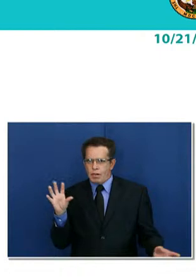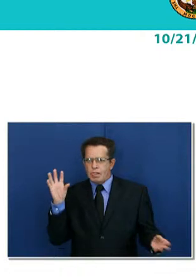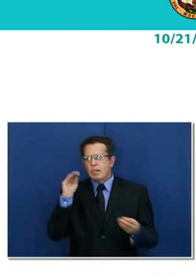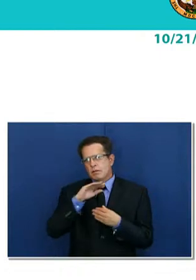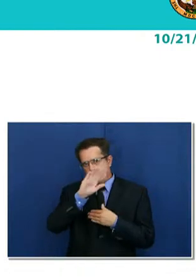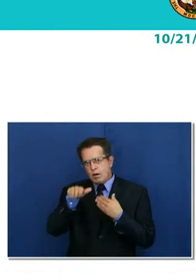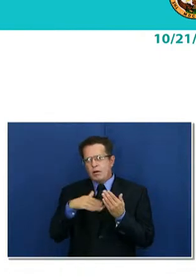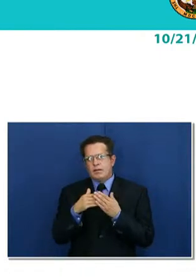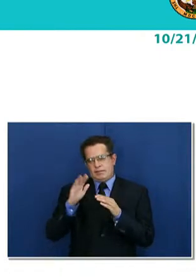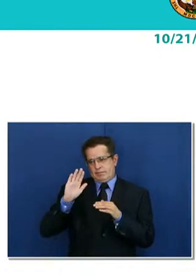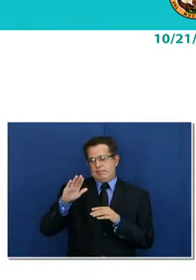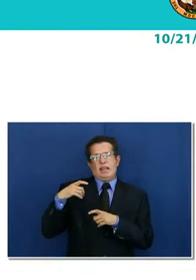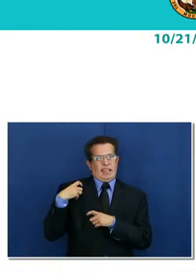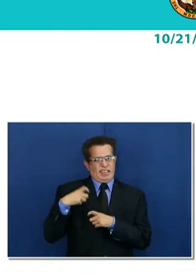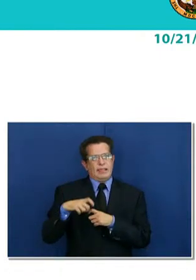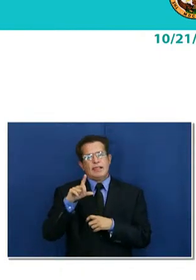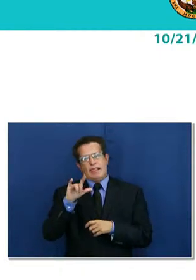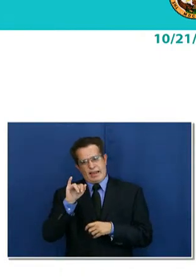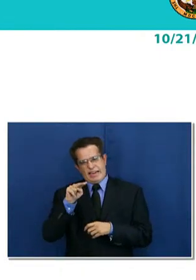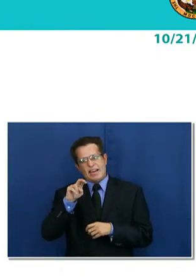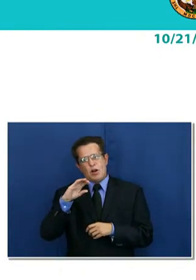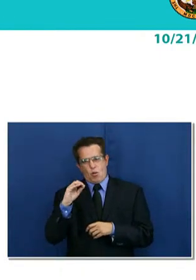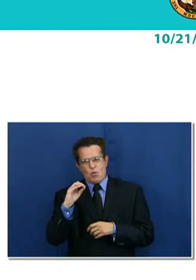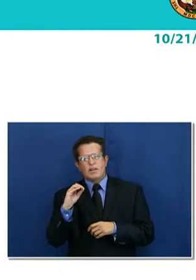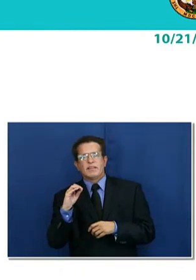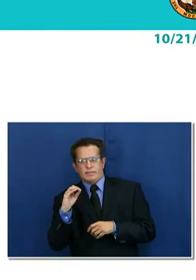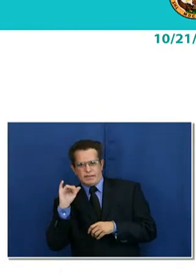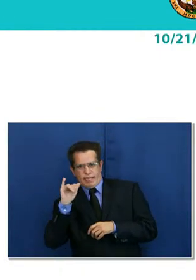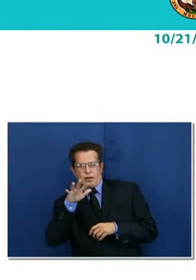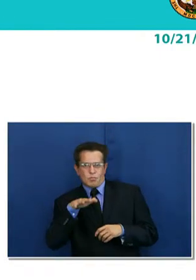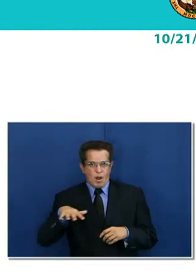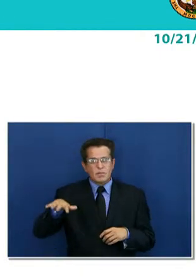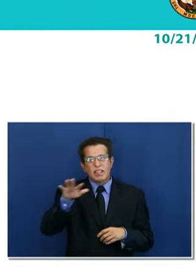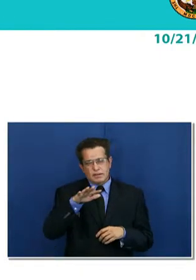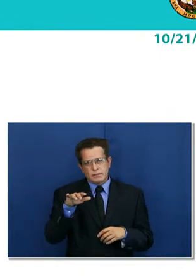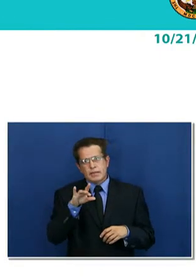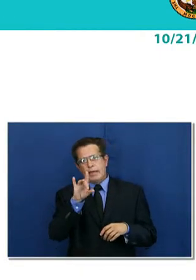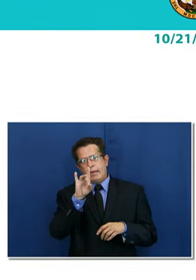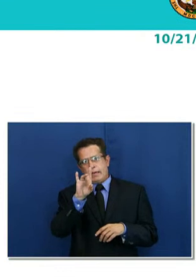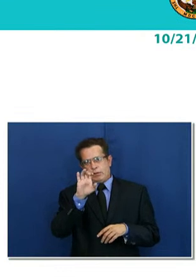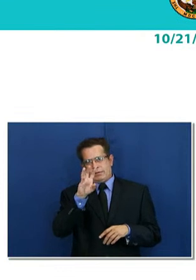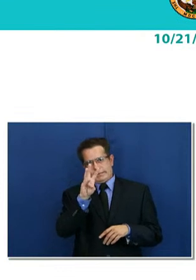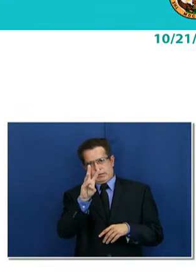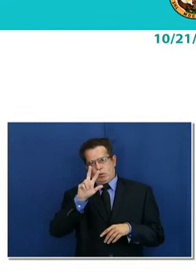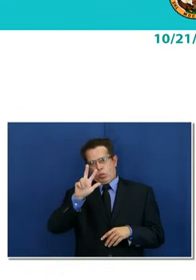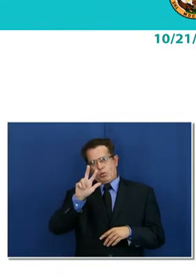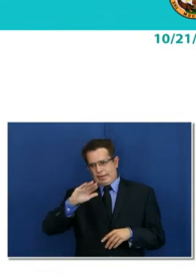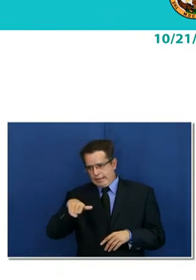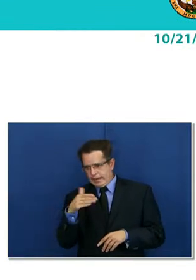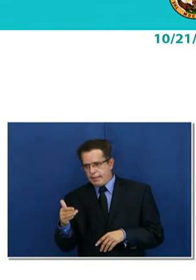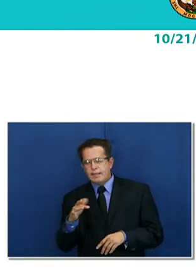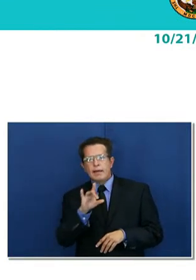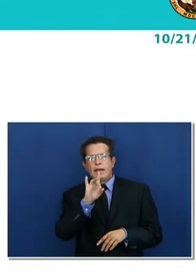been in the Latinx population. And of the 863 deaths,